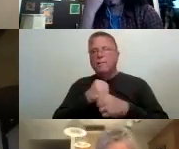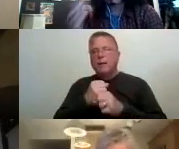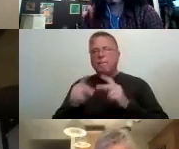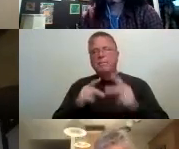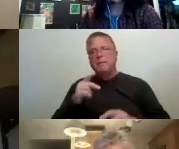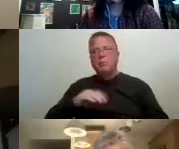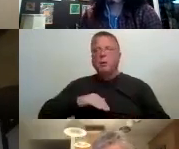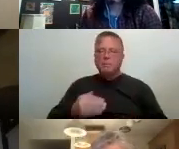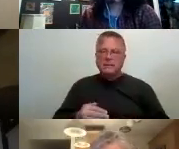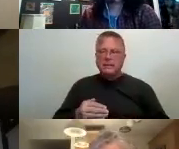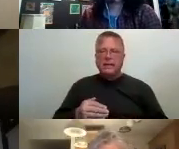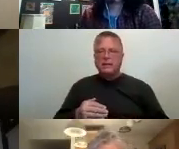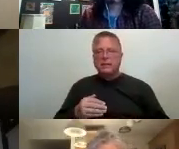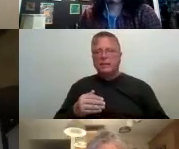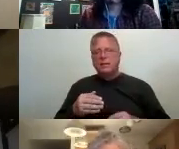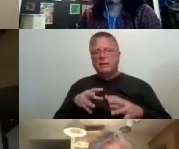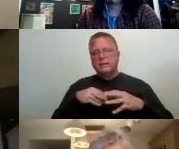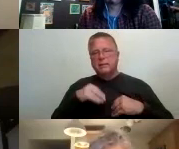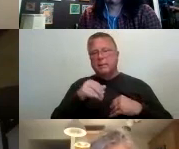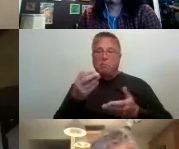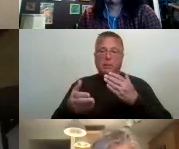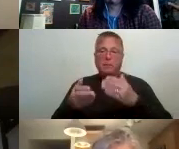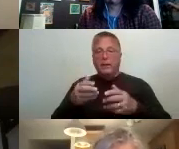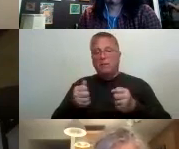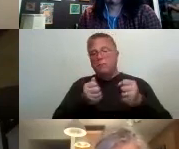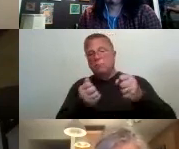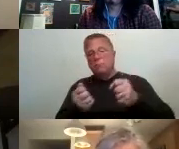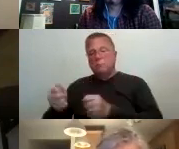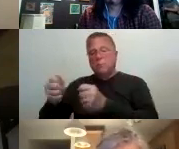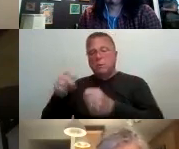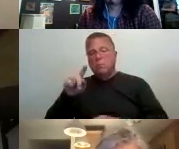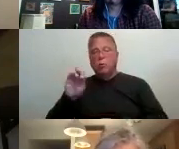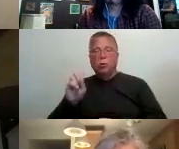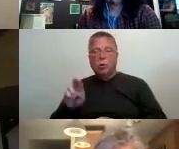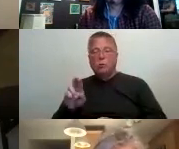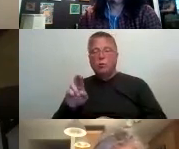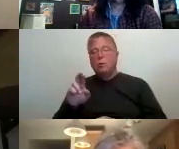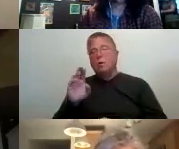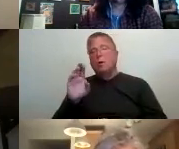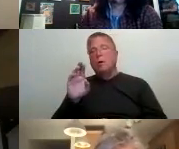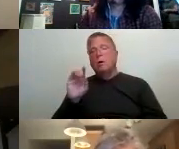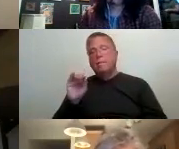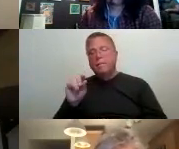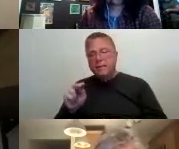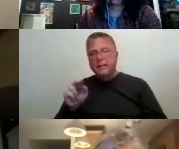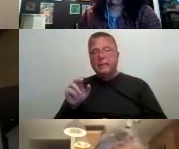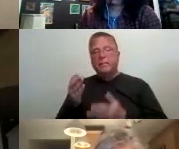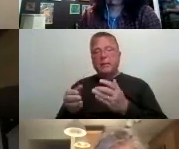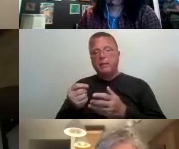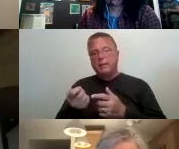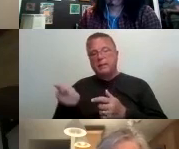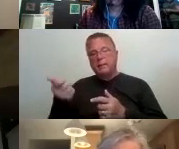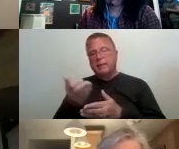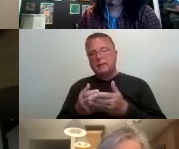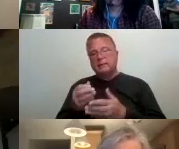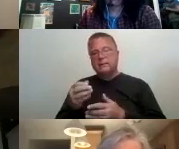them? Maybe we should have pullovers for buses on Beacon, possibly to eliminate some parking, but you know, it's